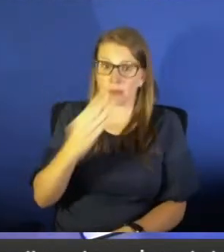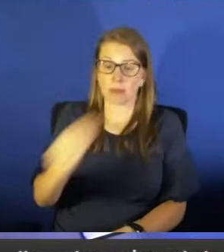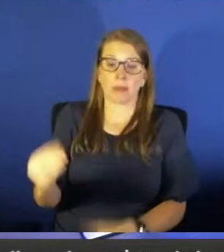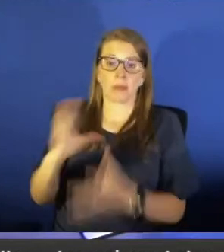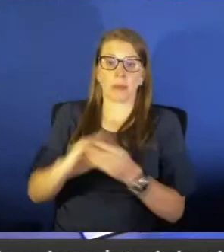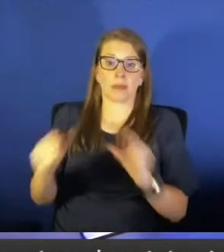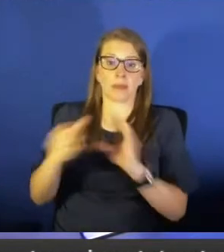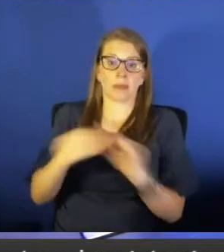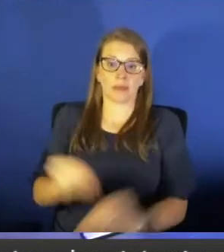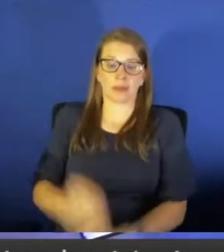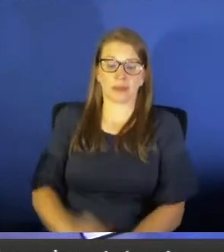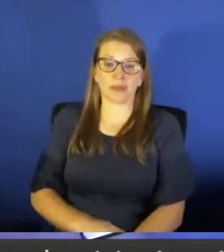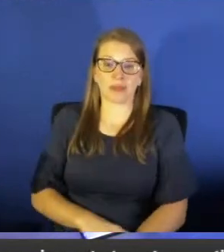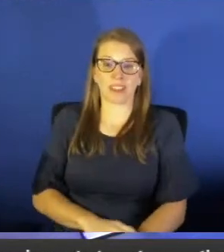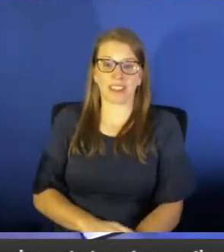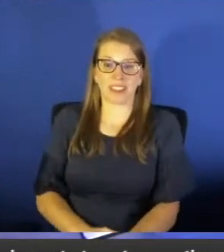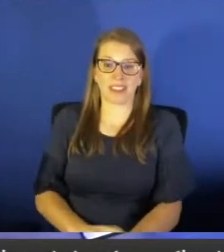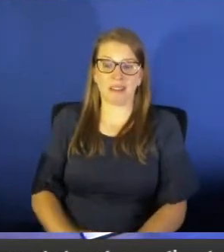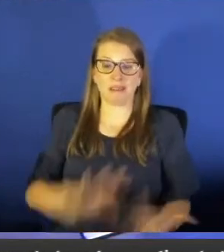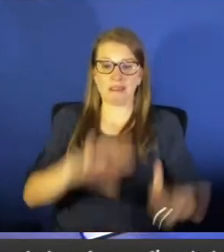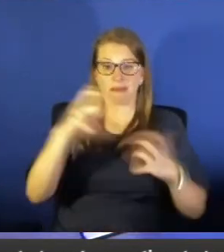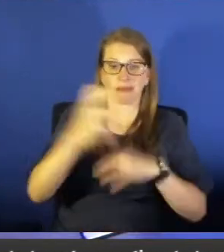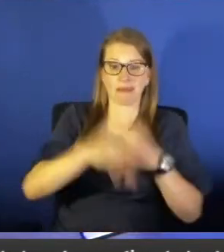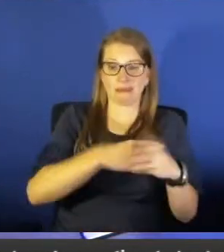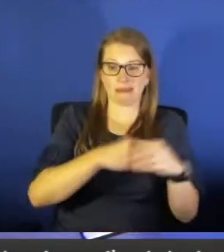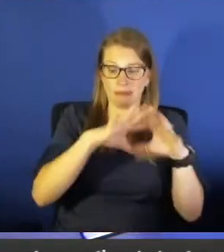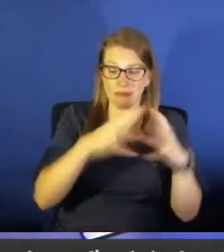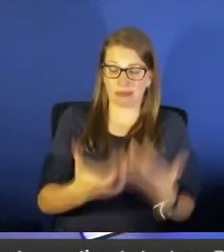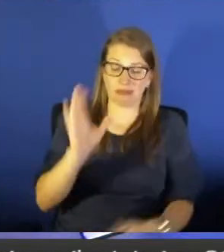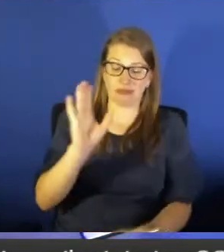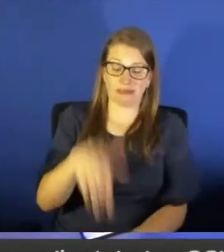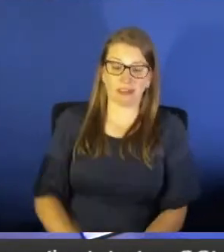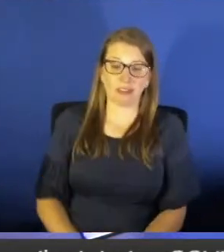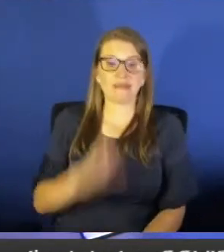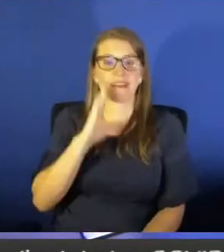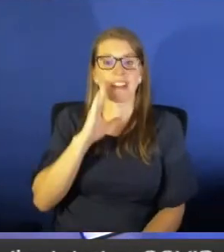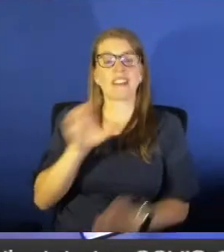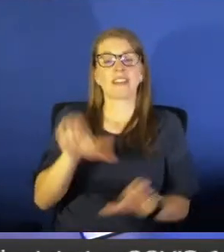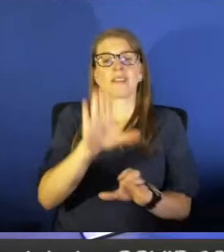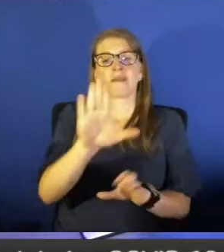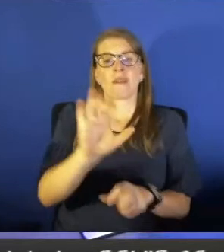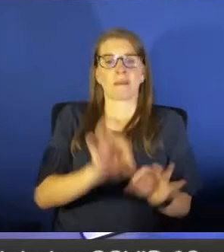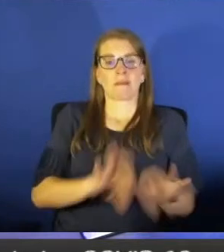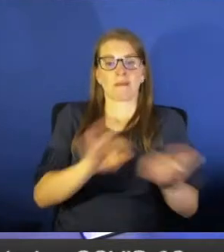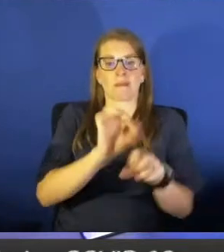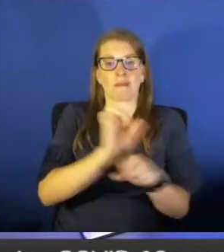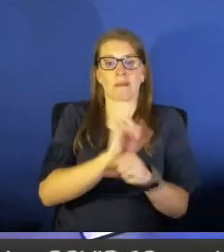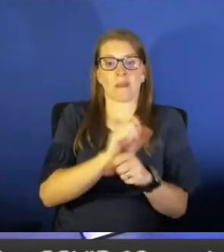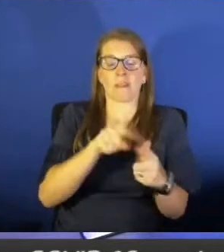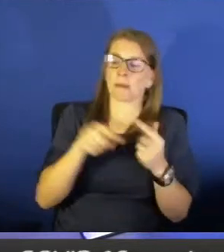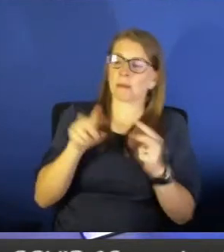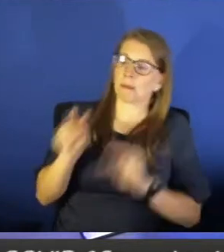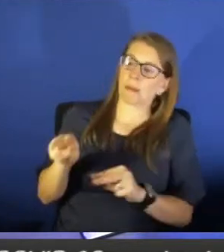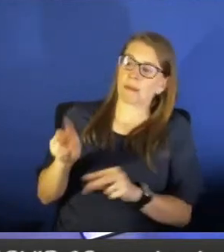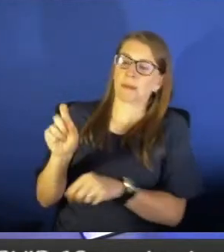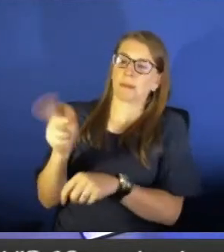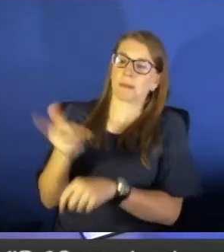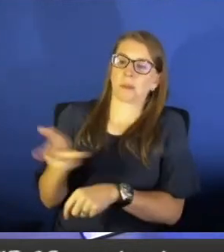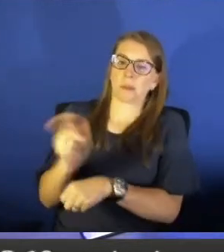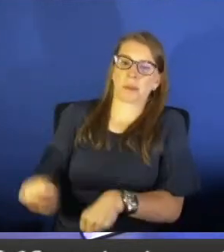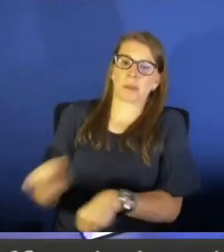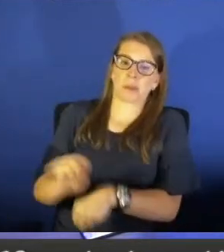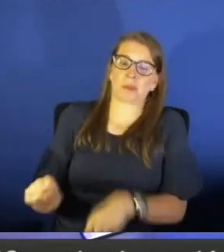order. You do your important, you do your important job, and then you sit back and watch them do the work. Yeah. So we are happy to give them all the